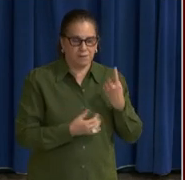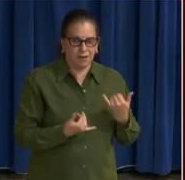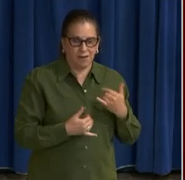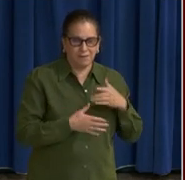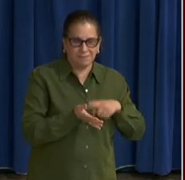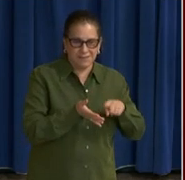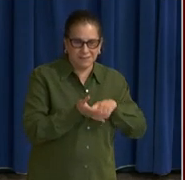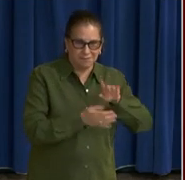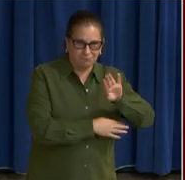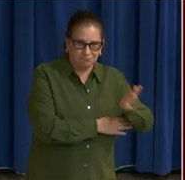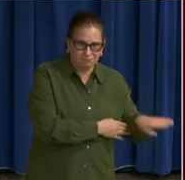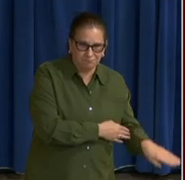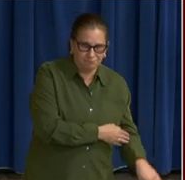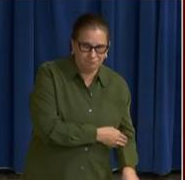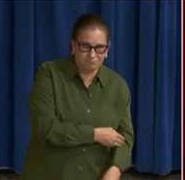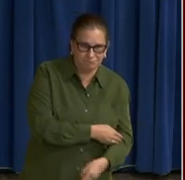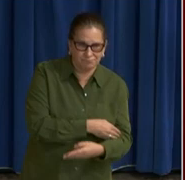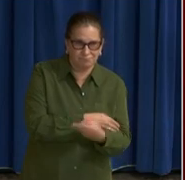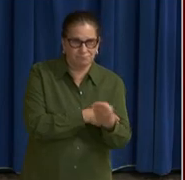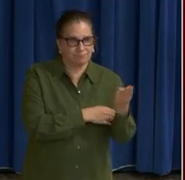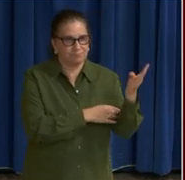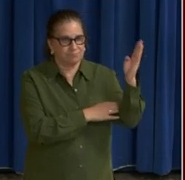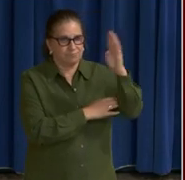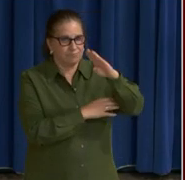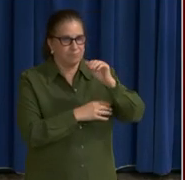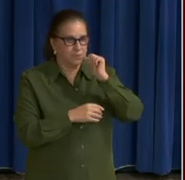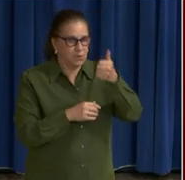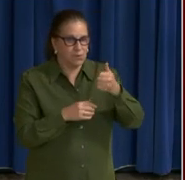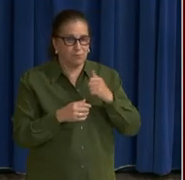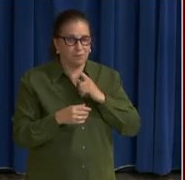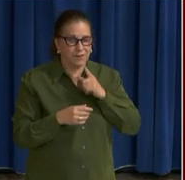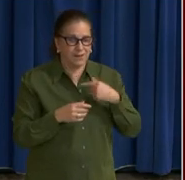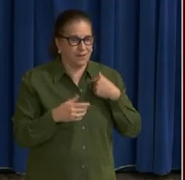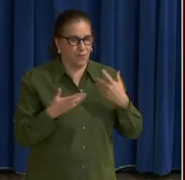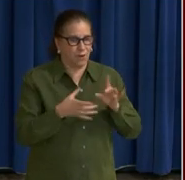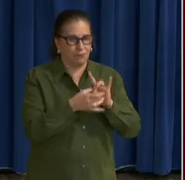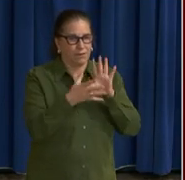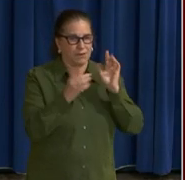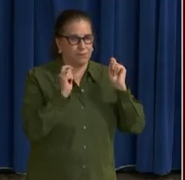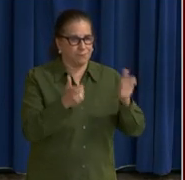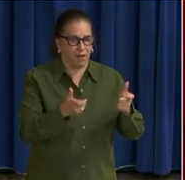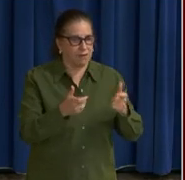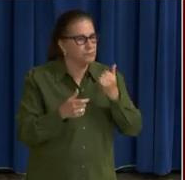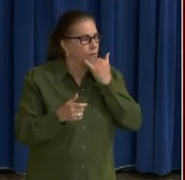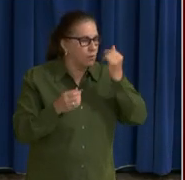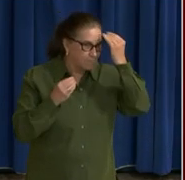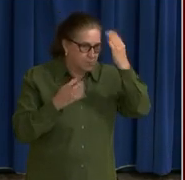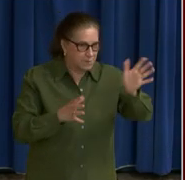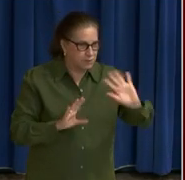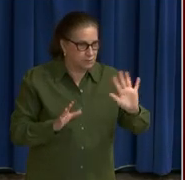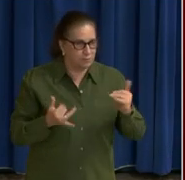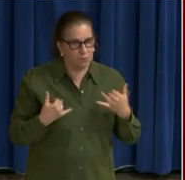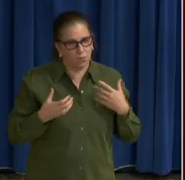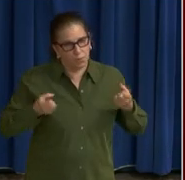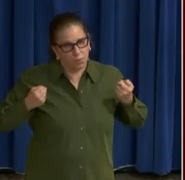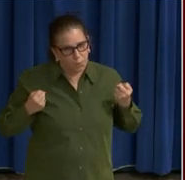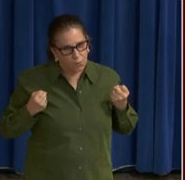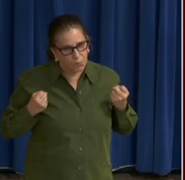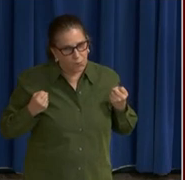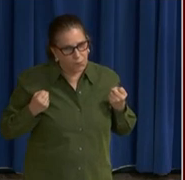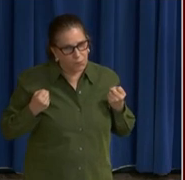lot of misinformation in the current climate that we have, not only here in Washington, D.C., but across the